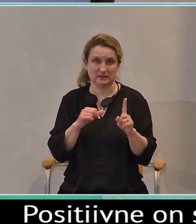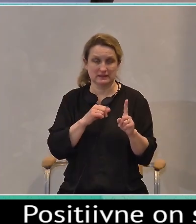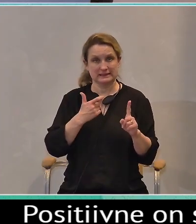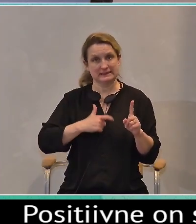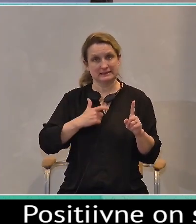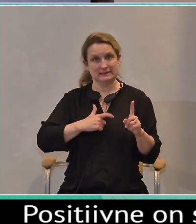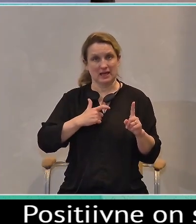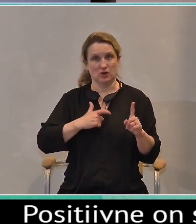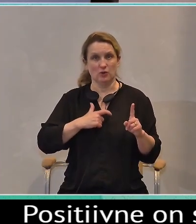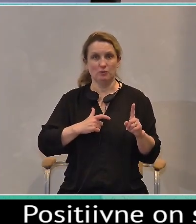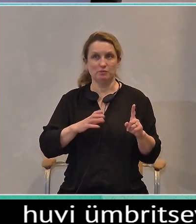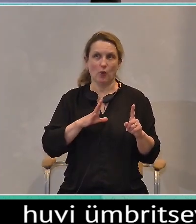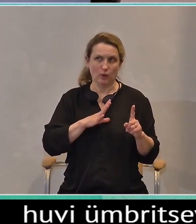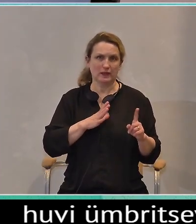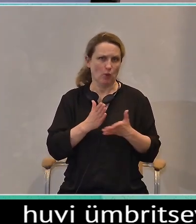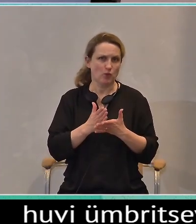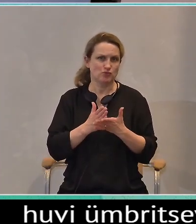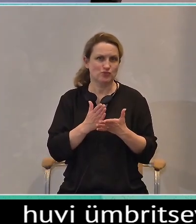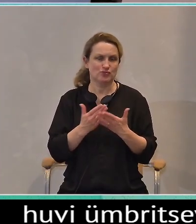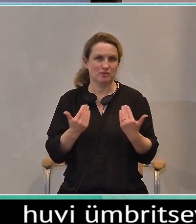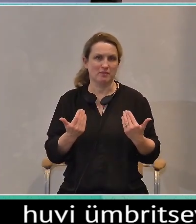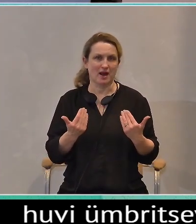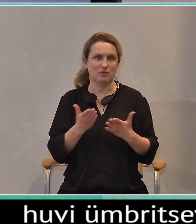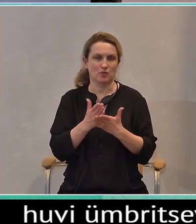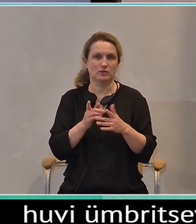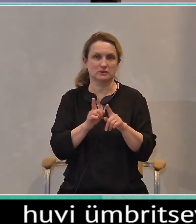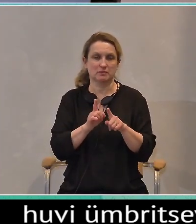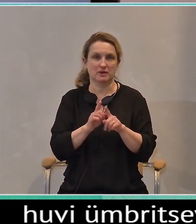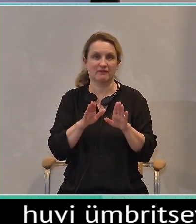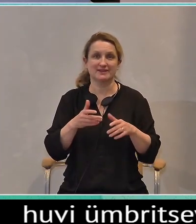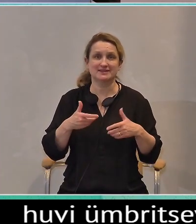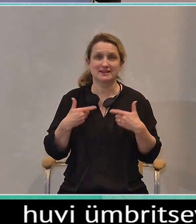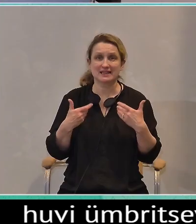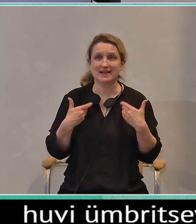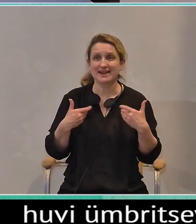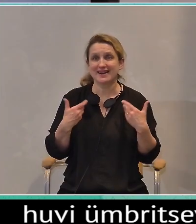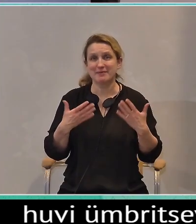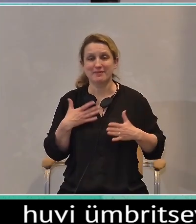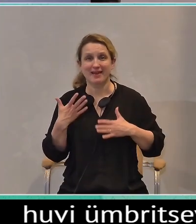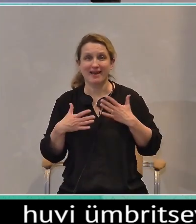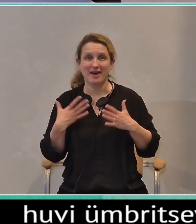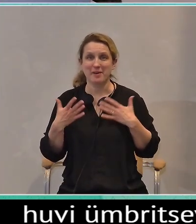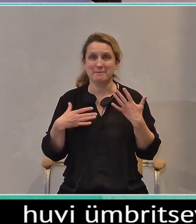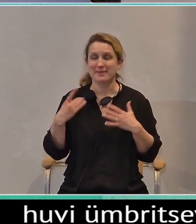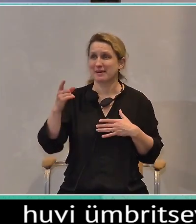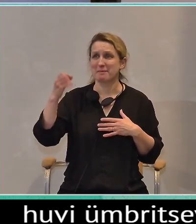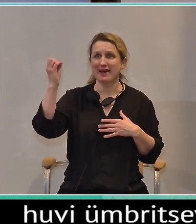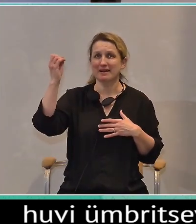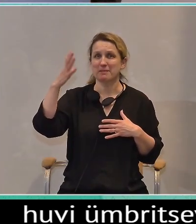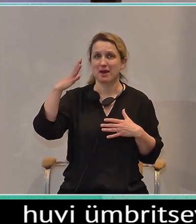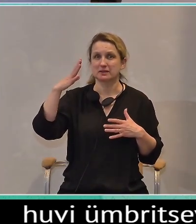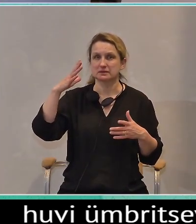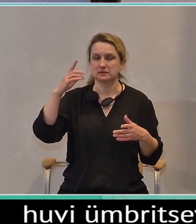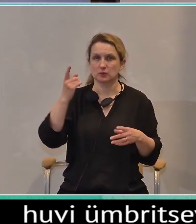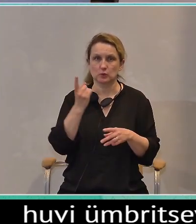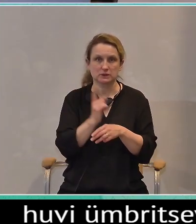us is, while Franka's character is, as I said,